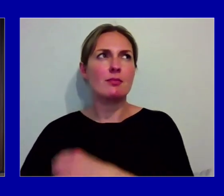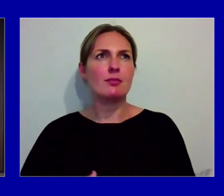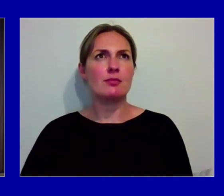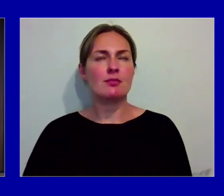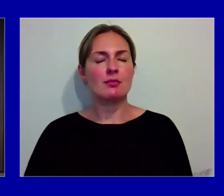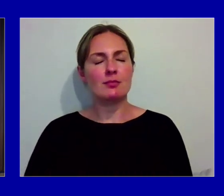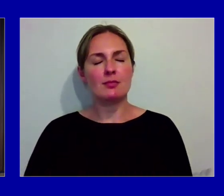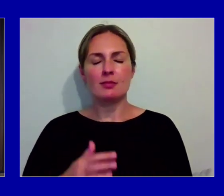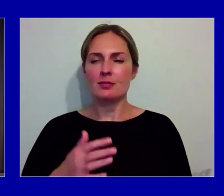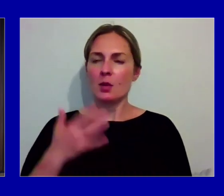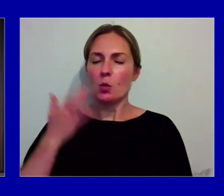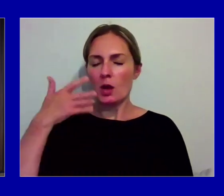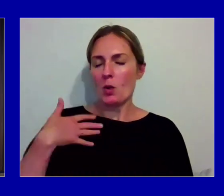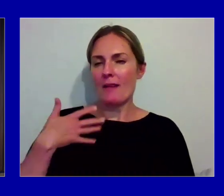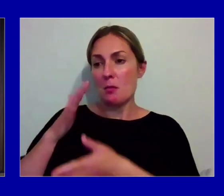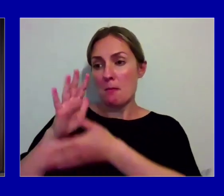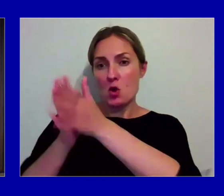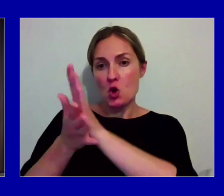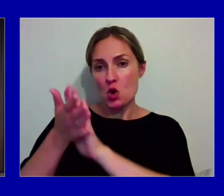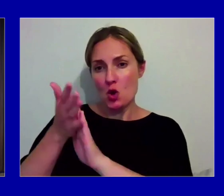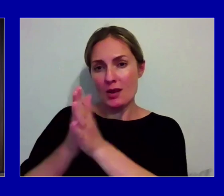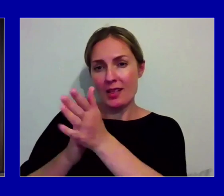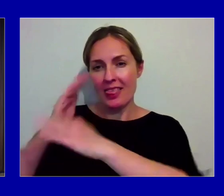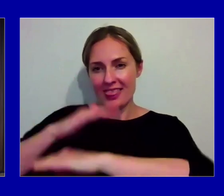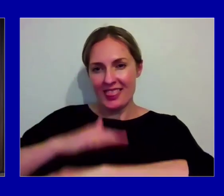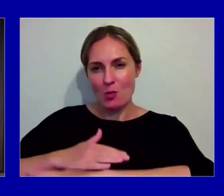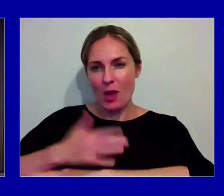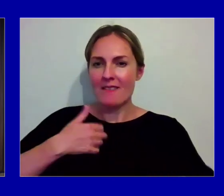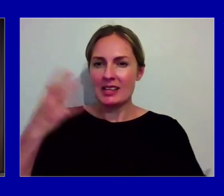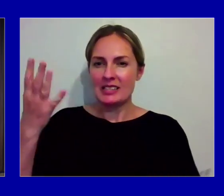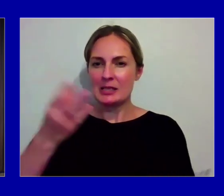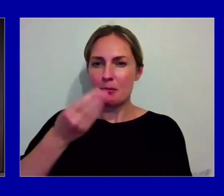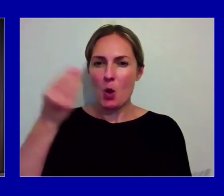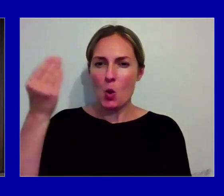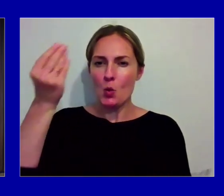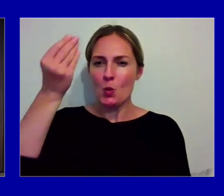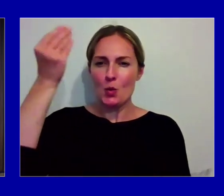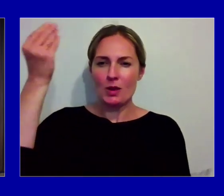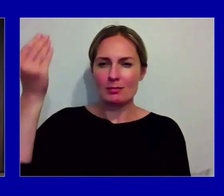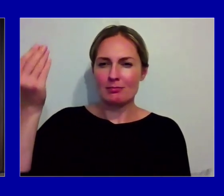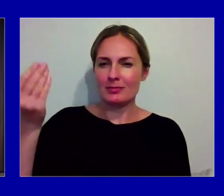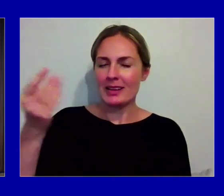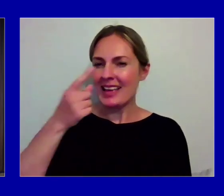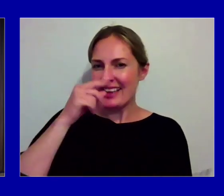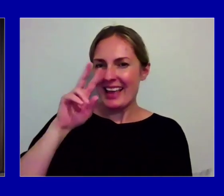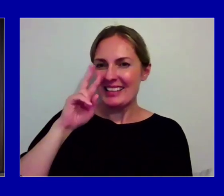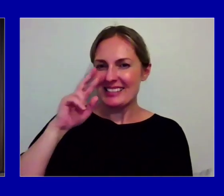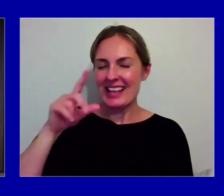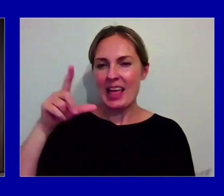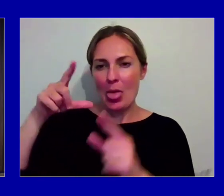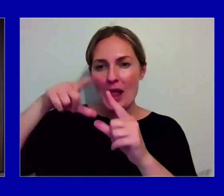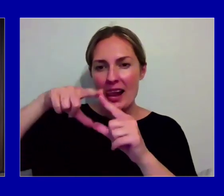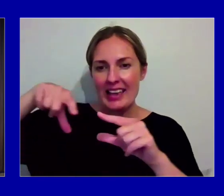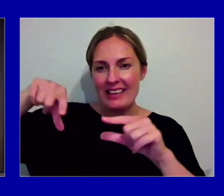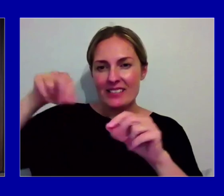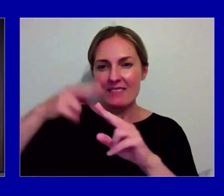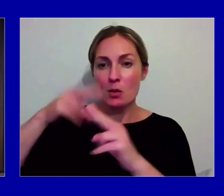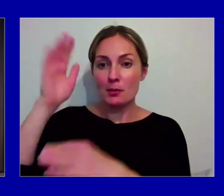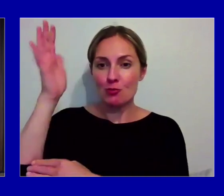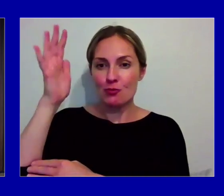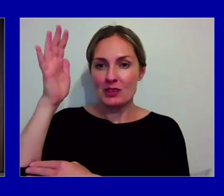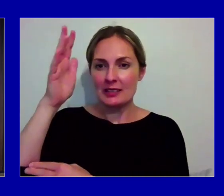burning, you know, the, the leaves are dancing and, Victor will say that, you know, the leaves dance and, you know, that's